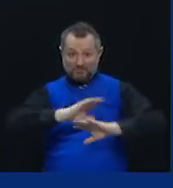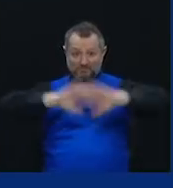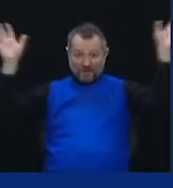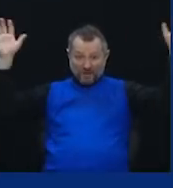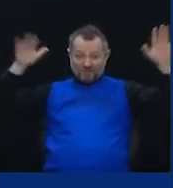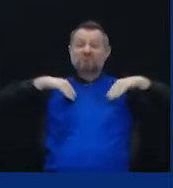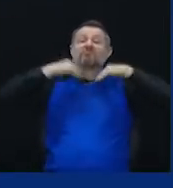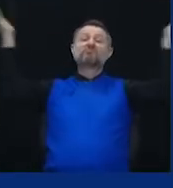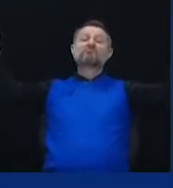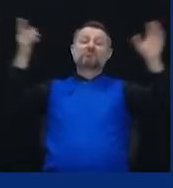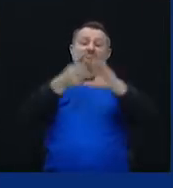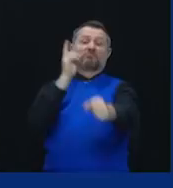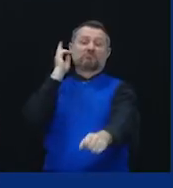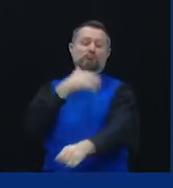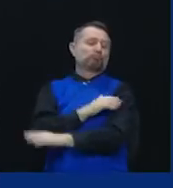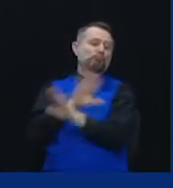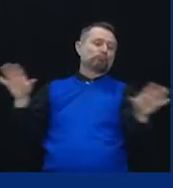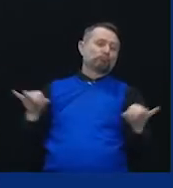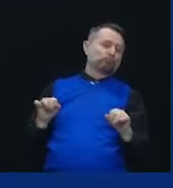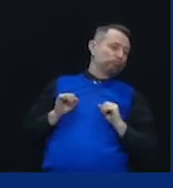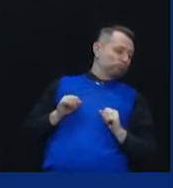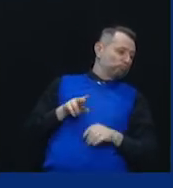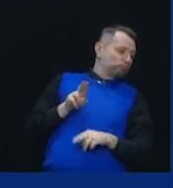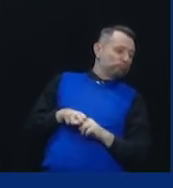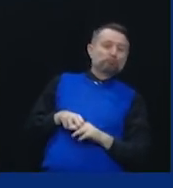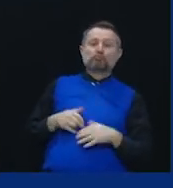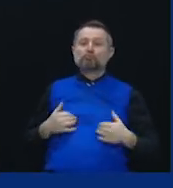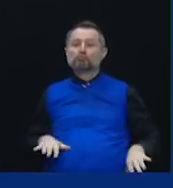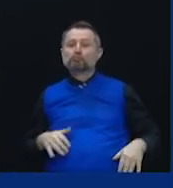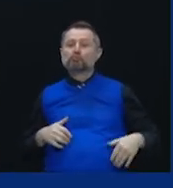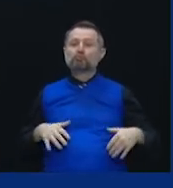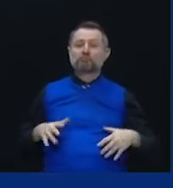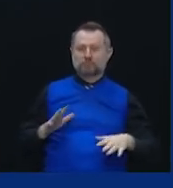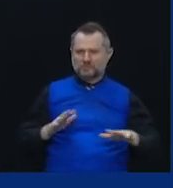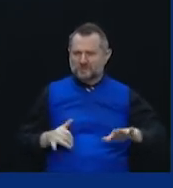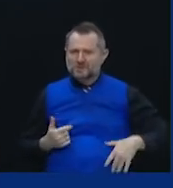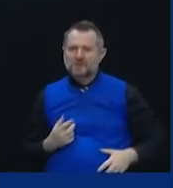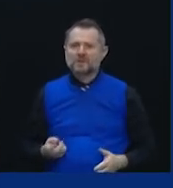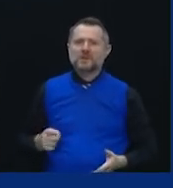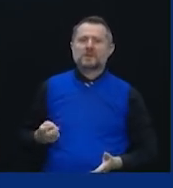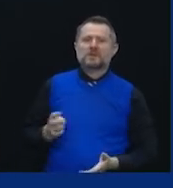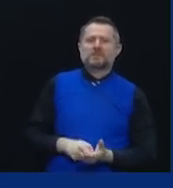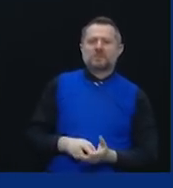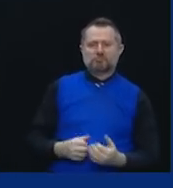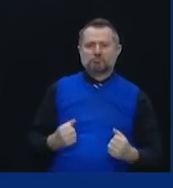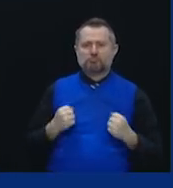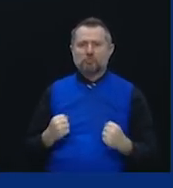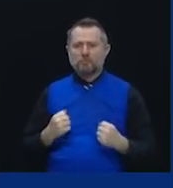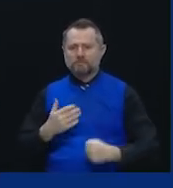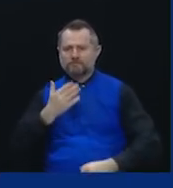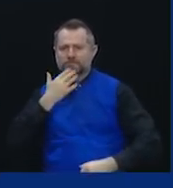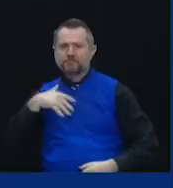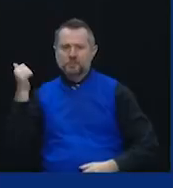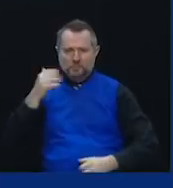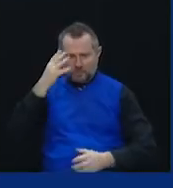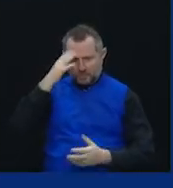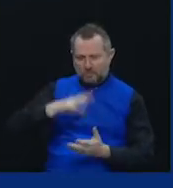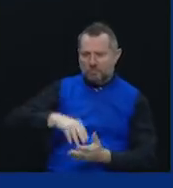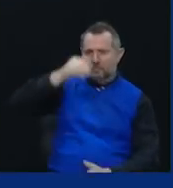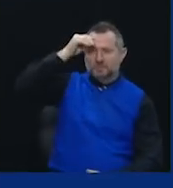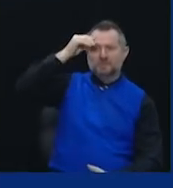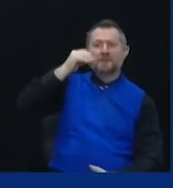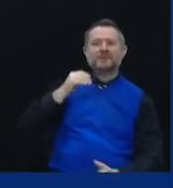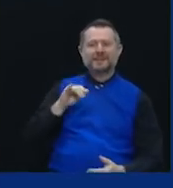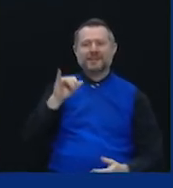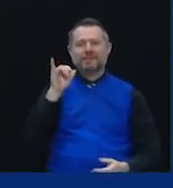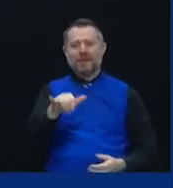down? Or do you stand up better and stronger and learning from the experience? That's what New York does. That's what